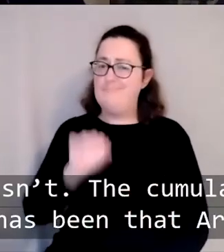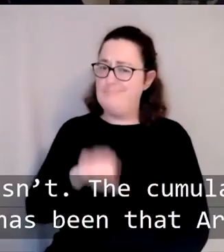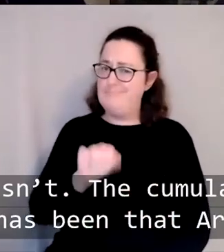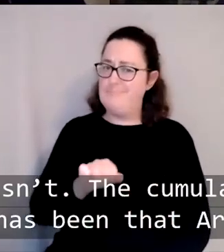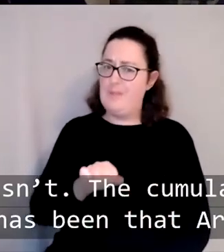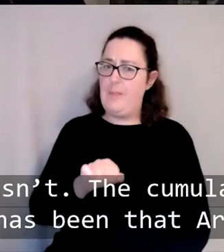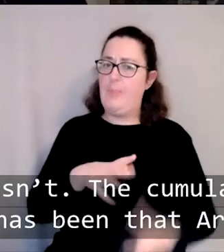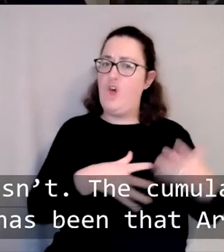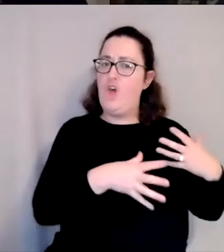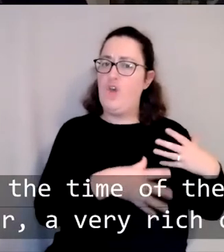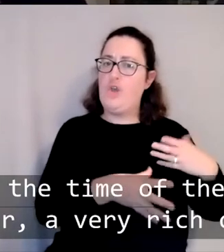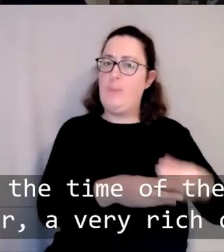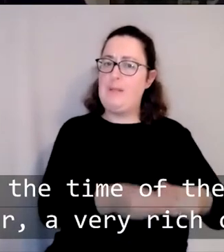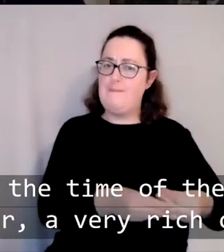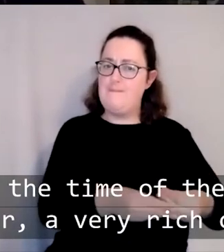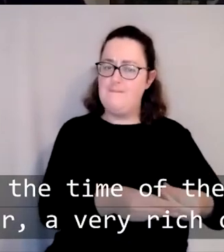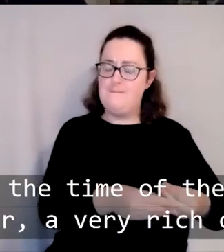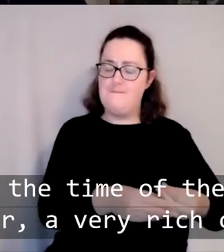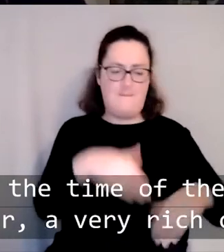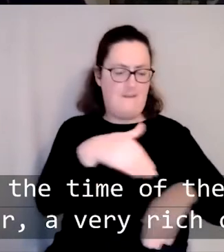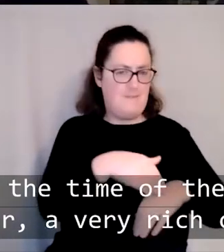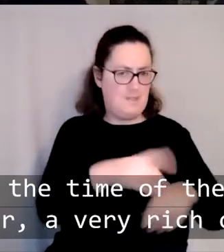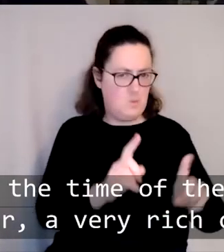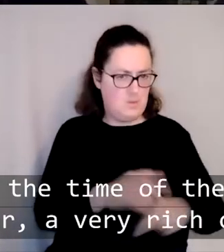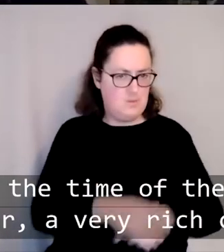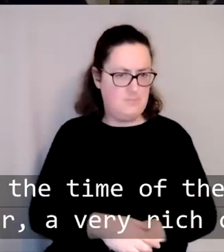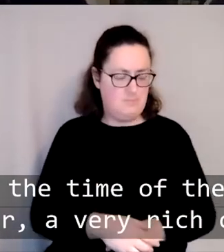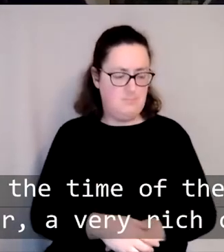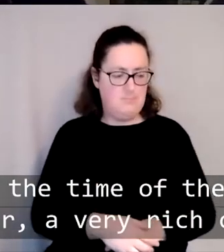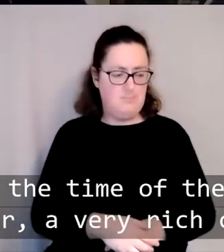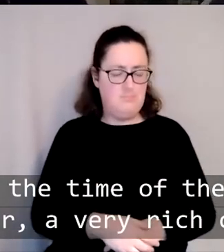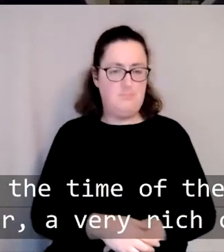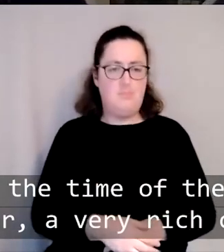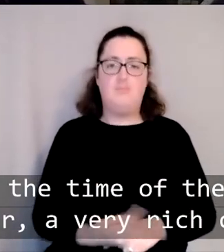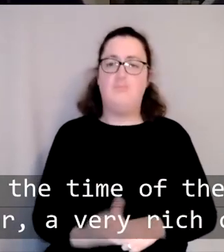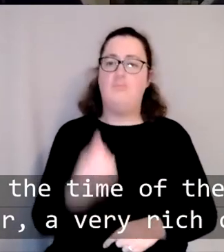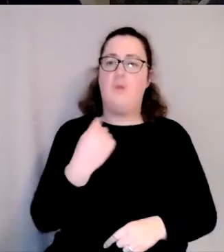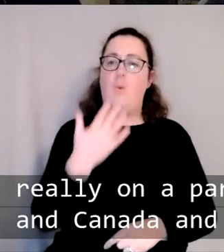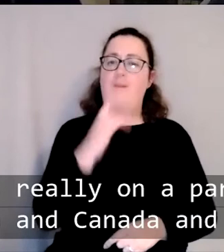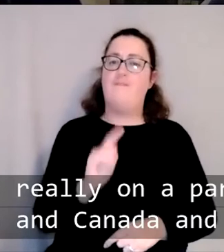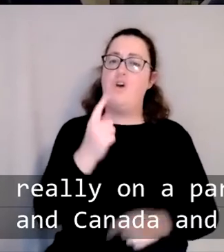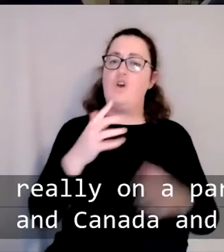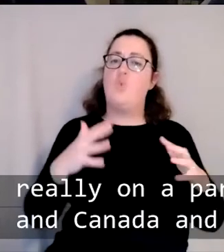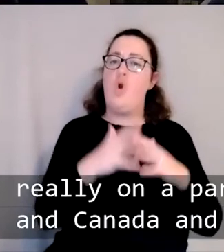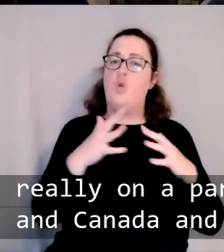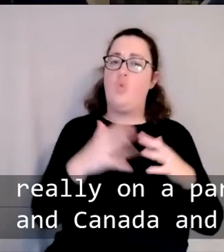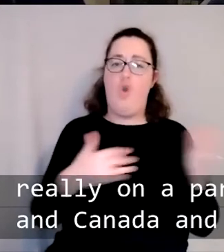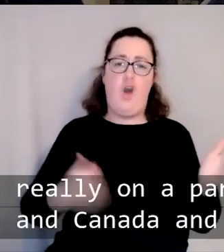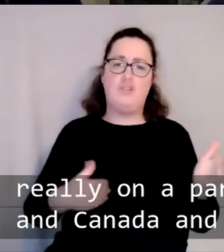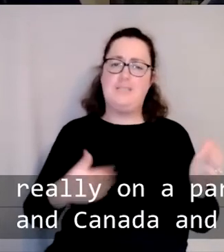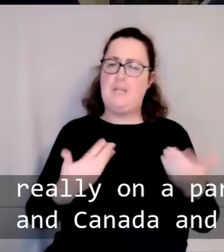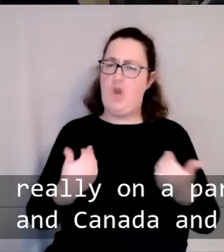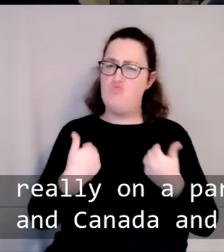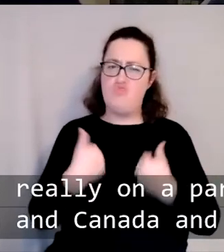has been that Argentina was, time of the First World War, a very rich country. I mean, it was really on a par